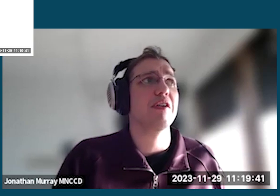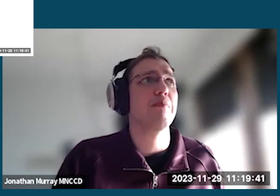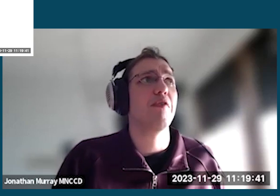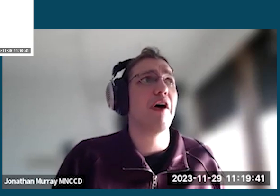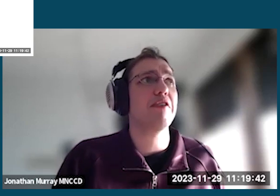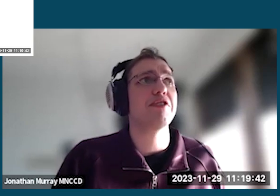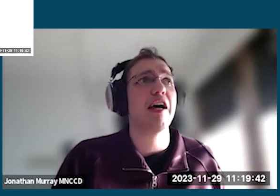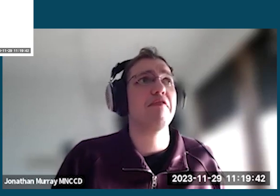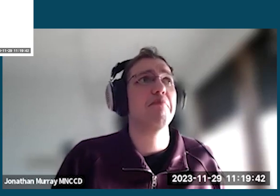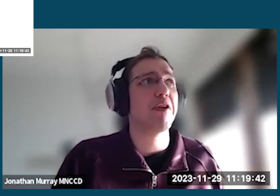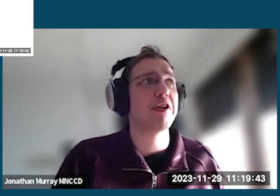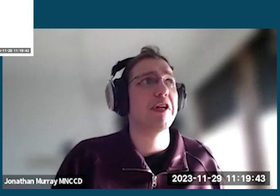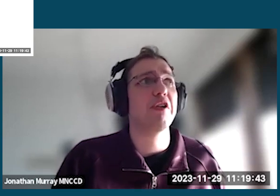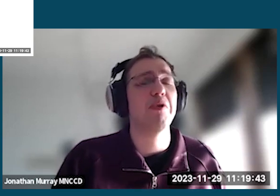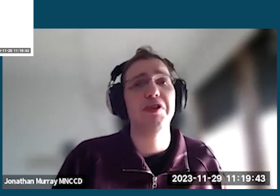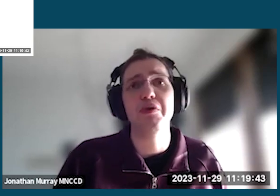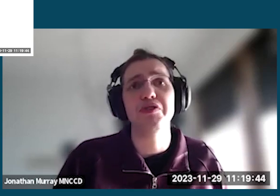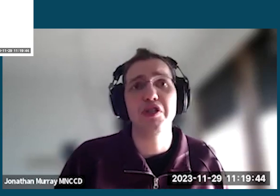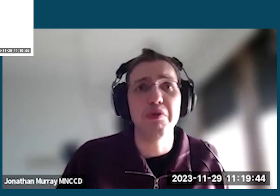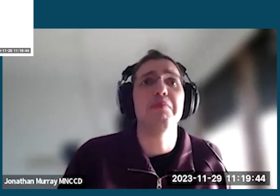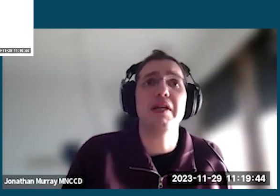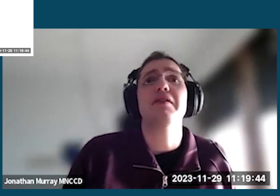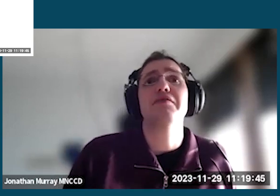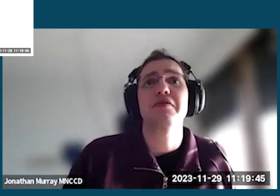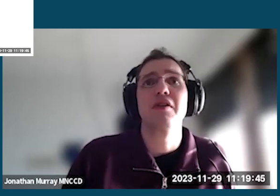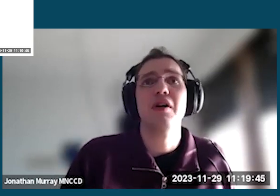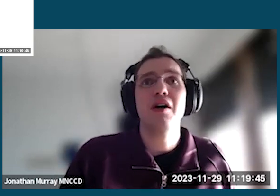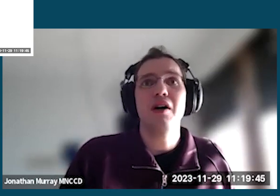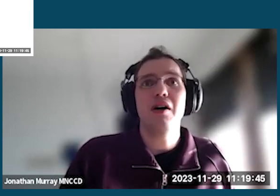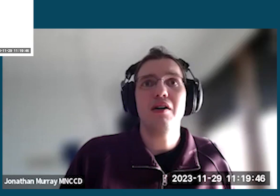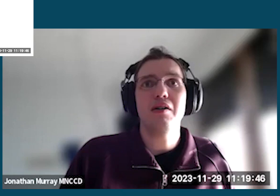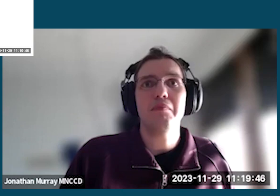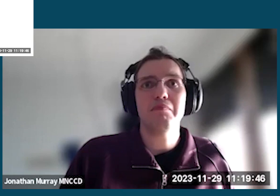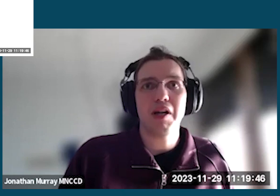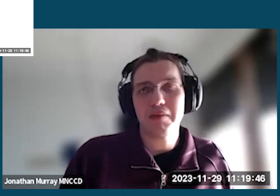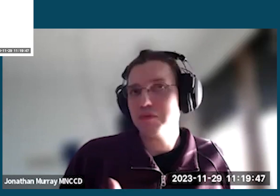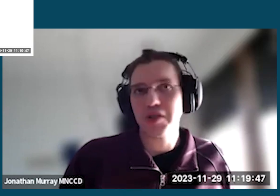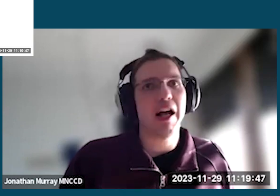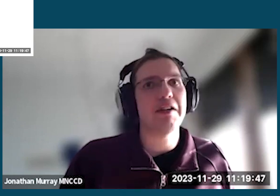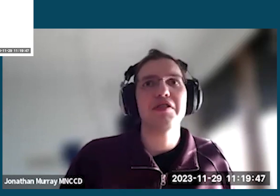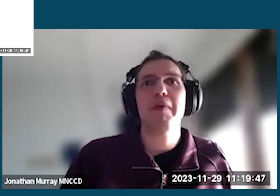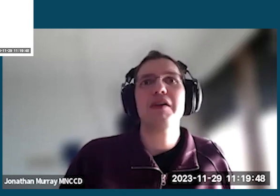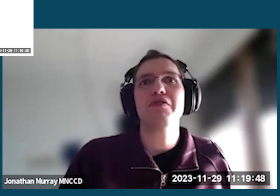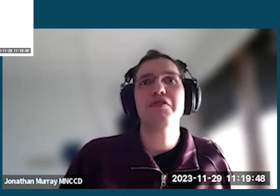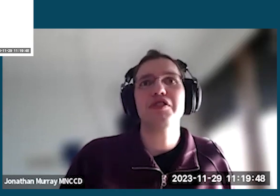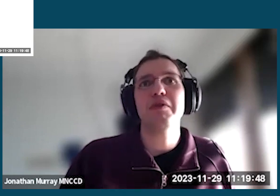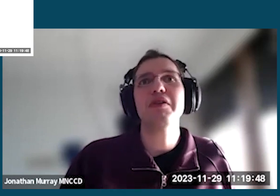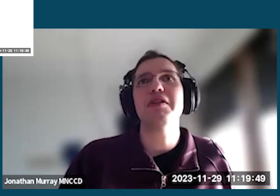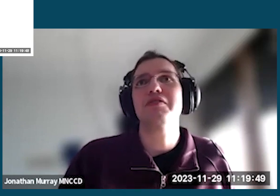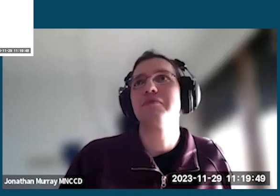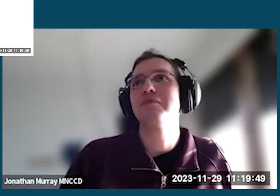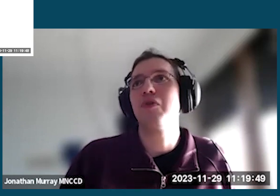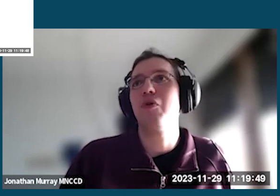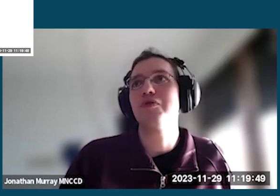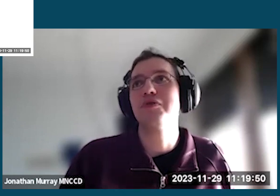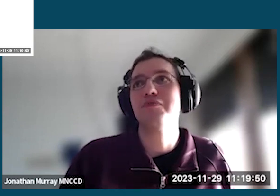can provider staff better connect with you as human beings to kind of see past our